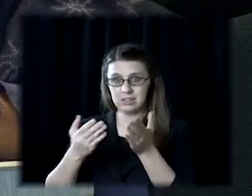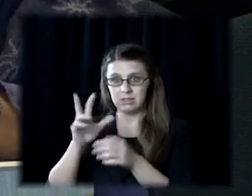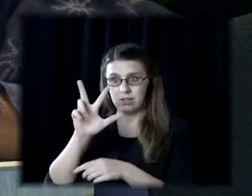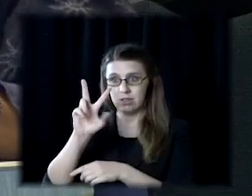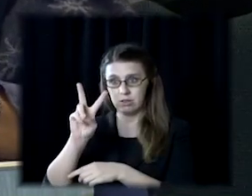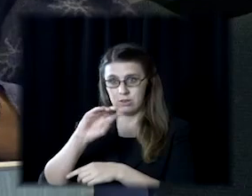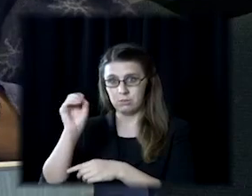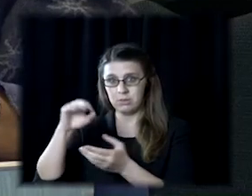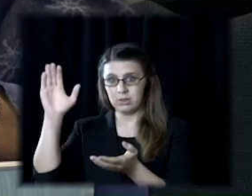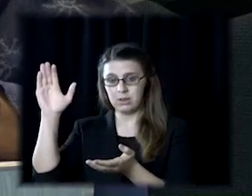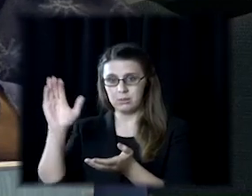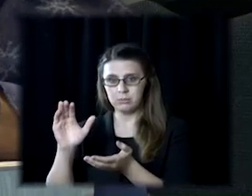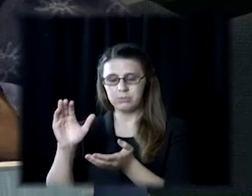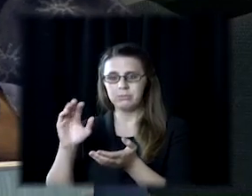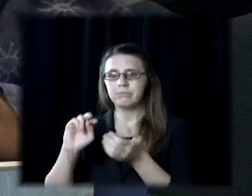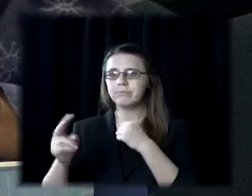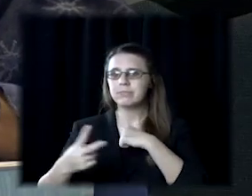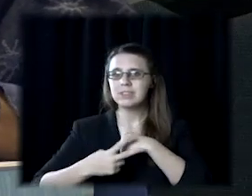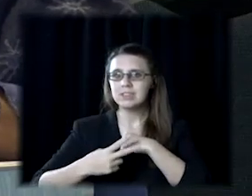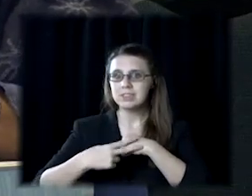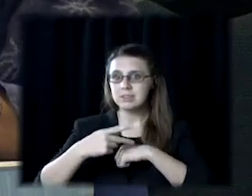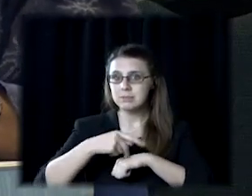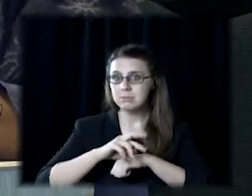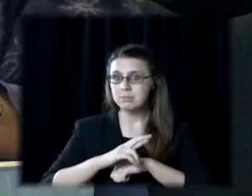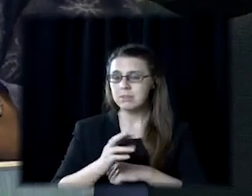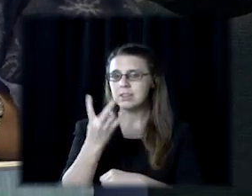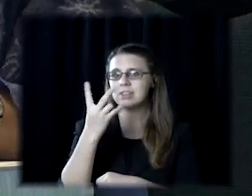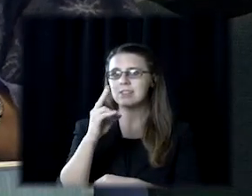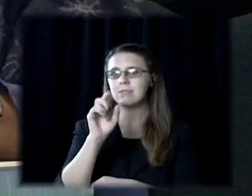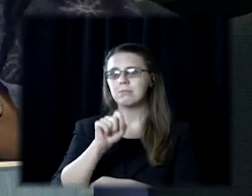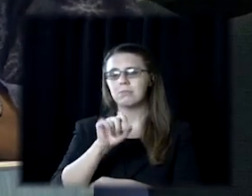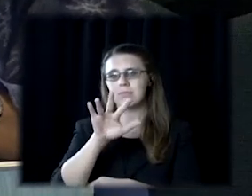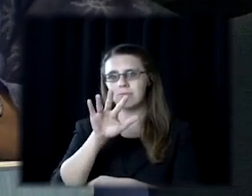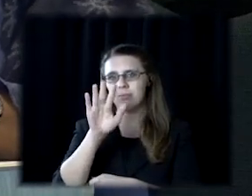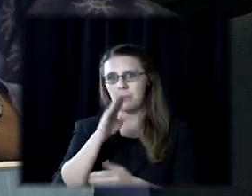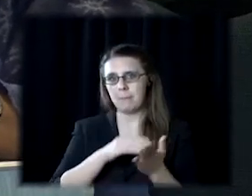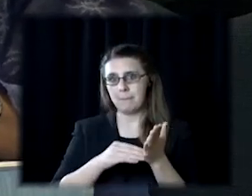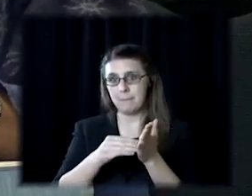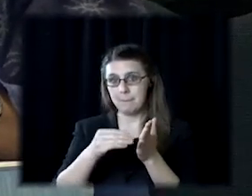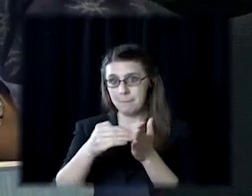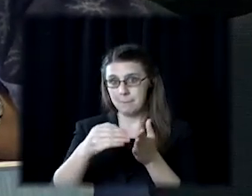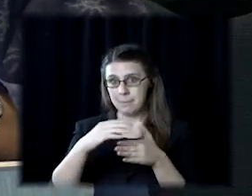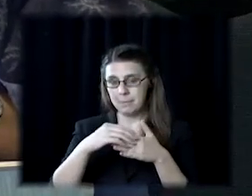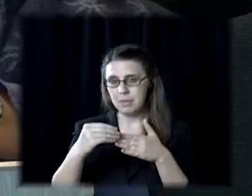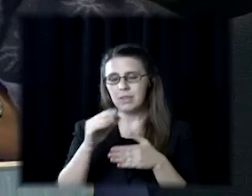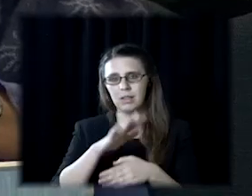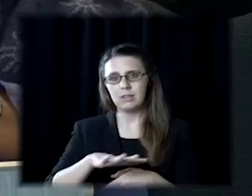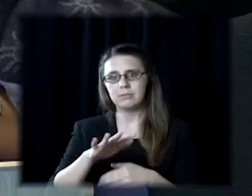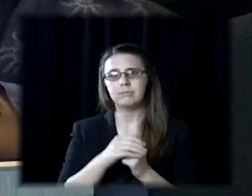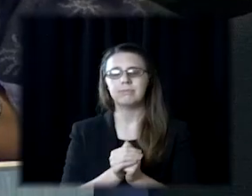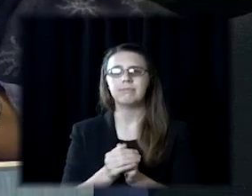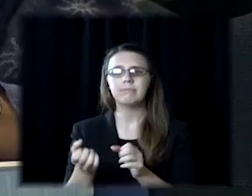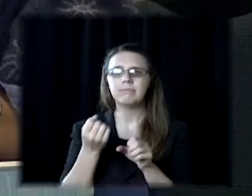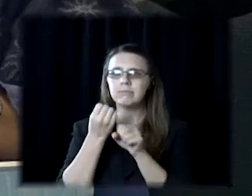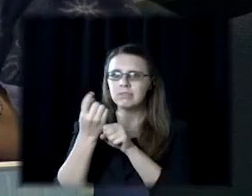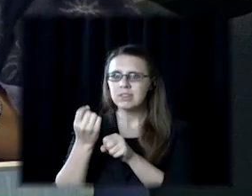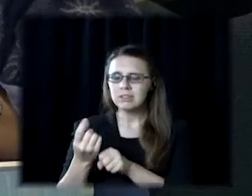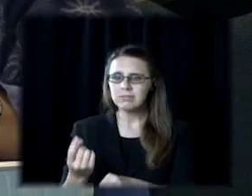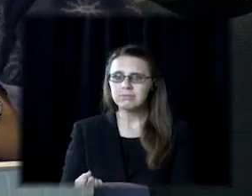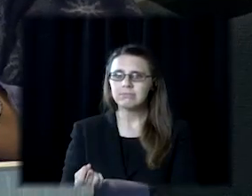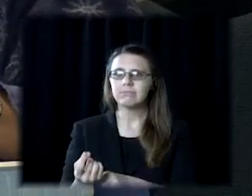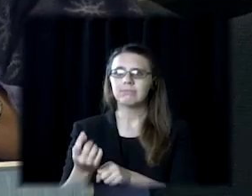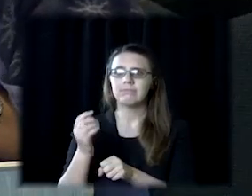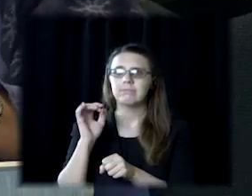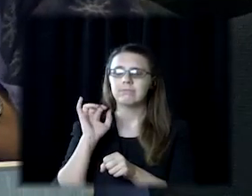saving the Commonwealth approximately $17.5 billion. On an annual basis, the settlement will reduce the